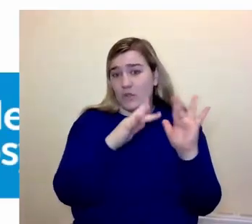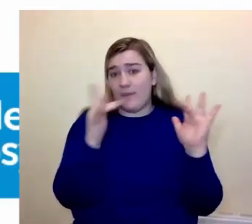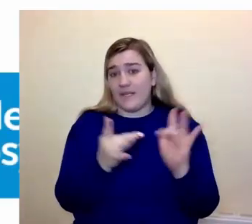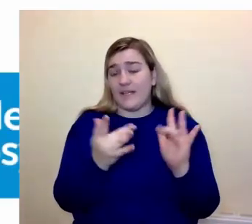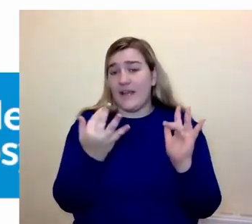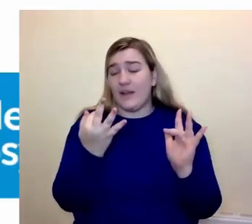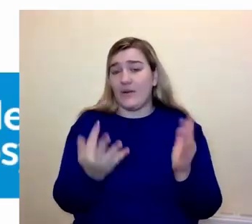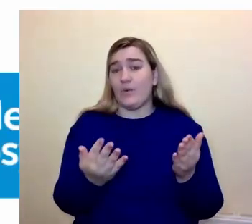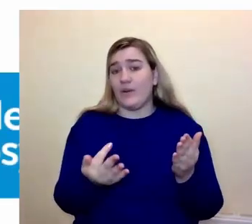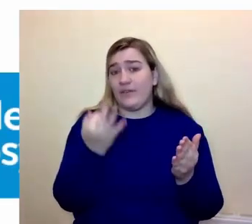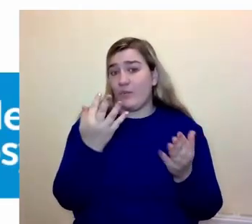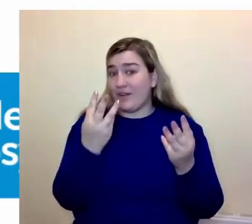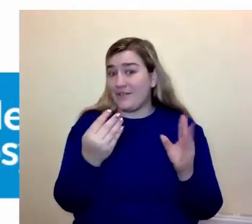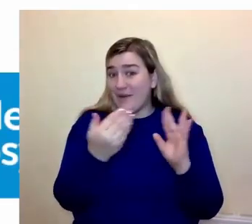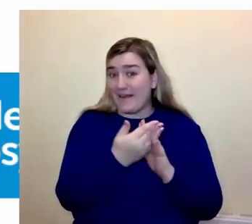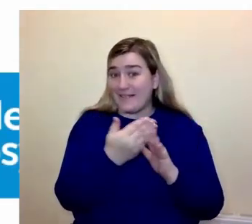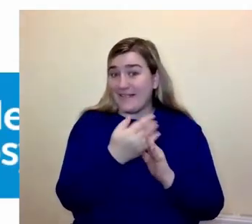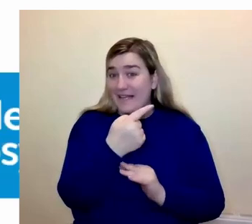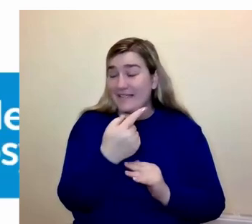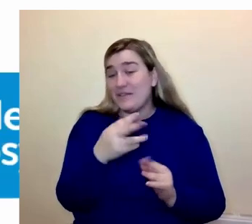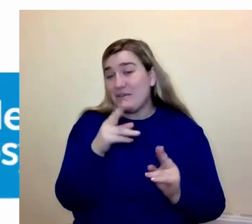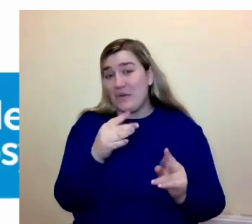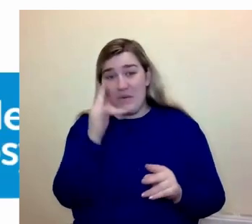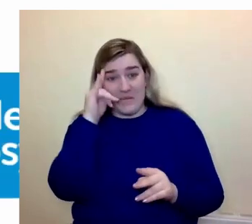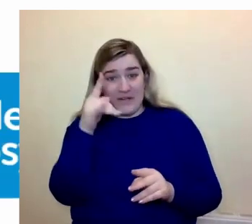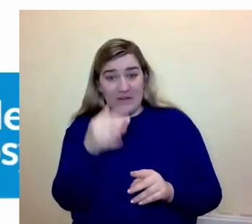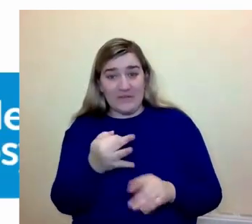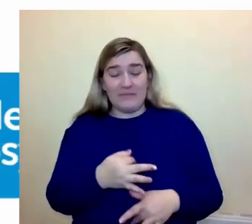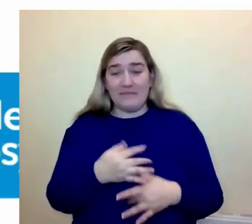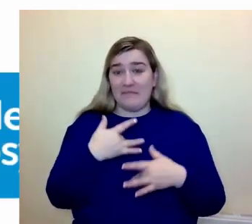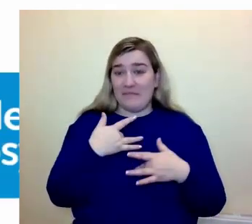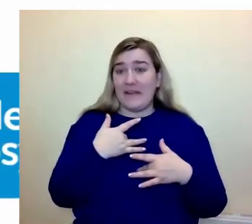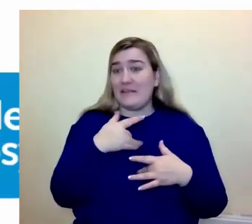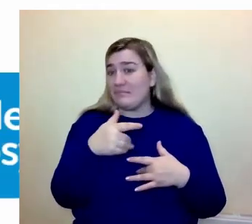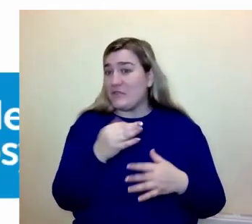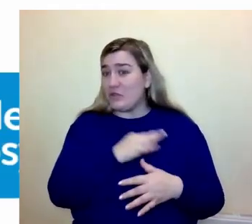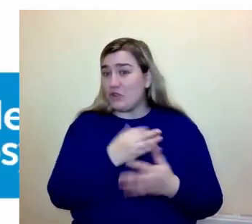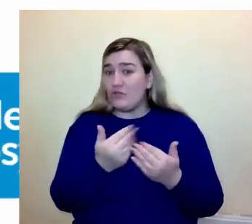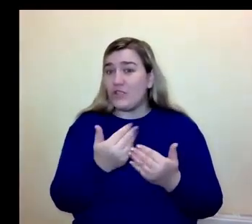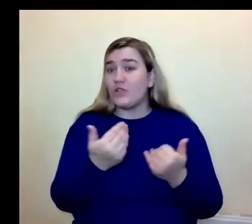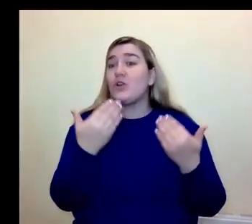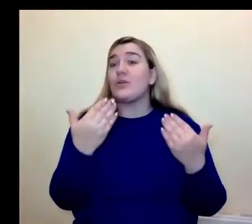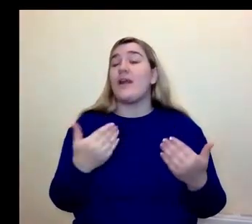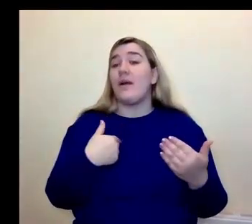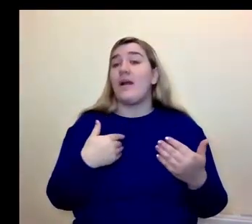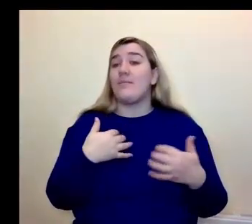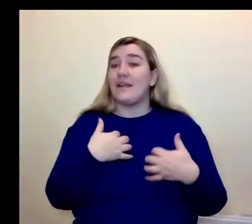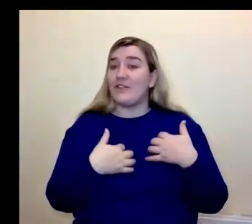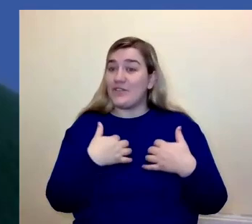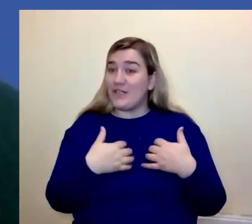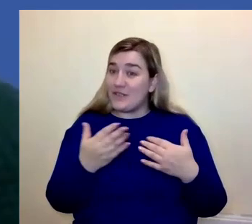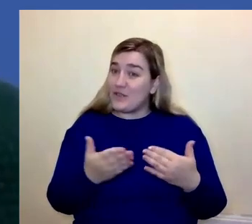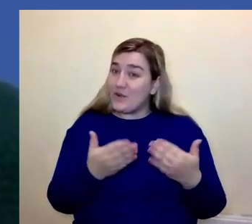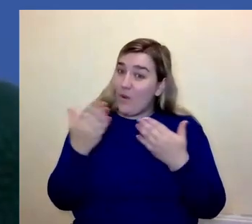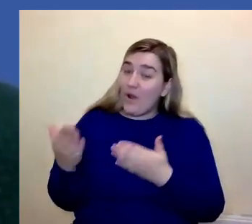And we hope that you may find it a good resource. So now I'm interested to go on